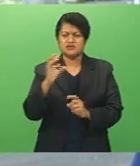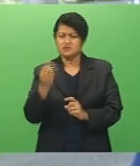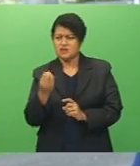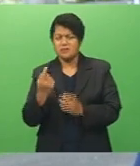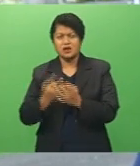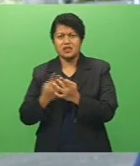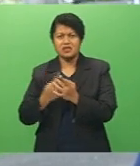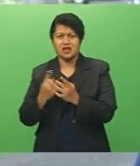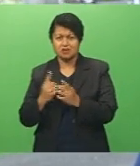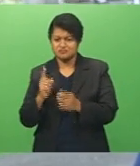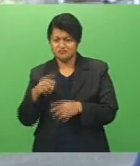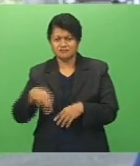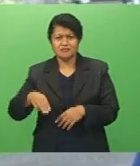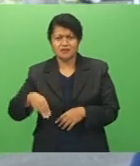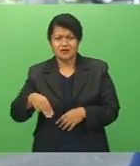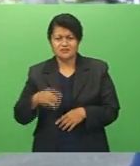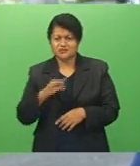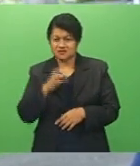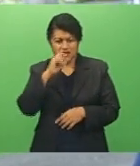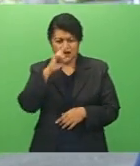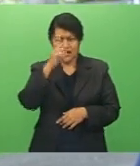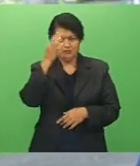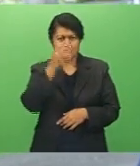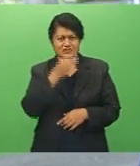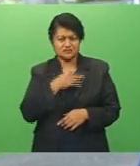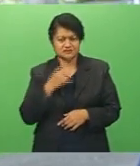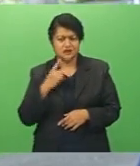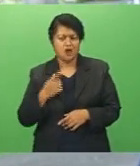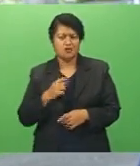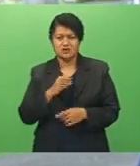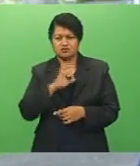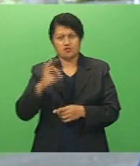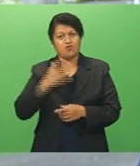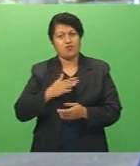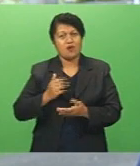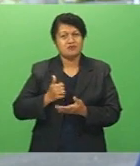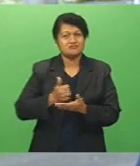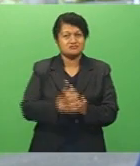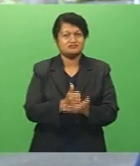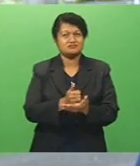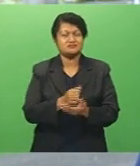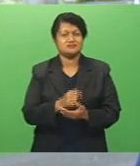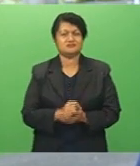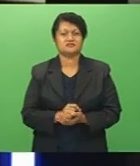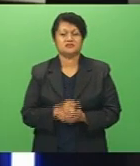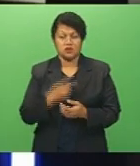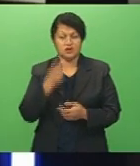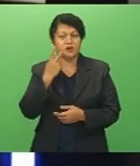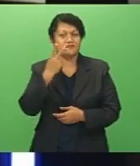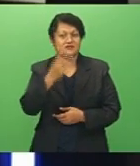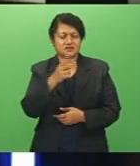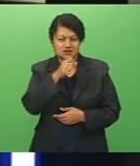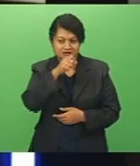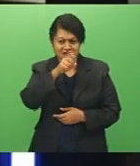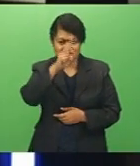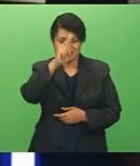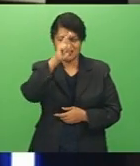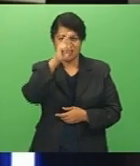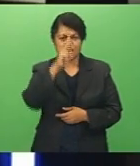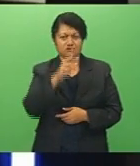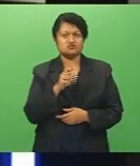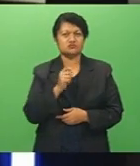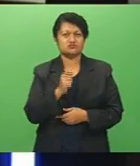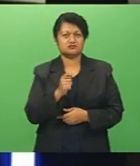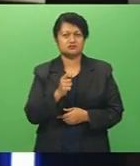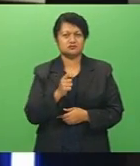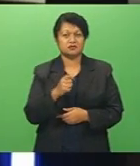believe in the party and support it. Ngaboka says they will be visiting Kandavo on the way forward. The president himself and I